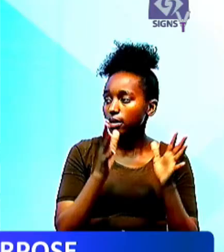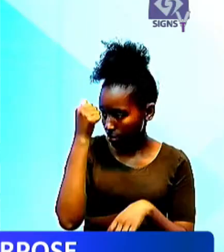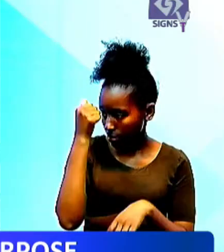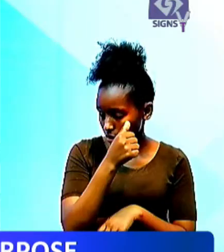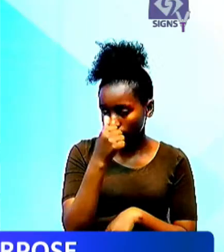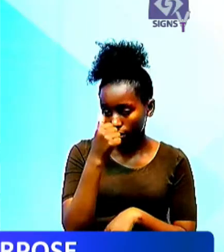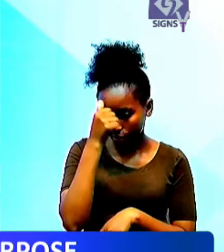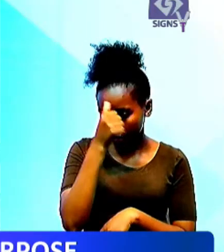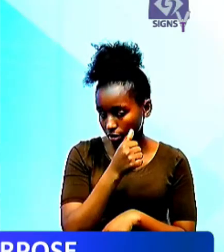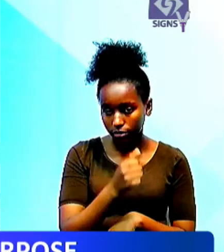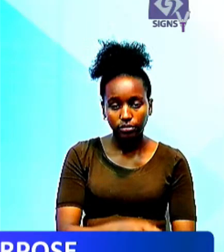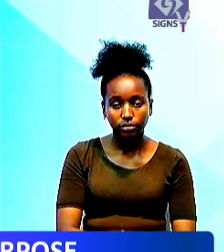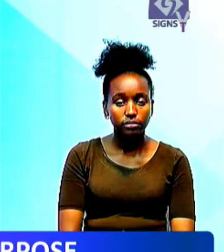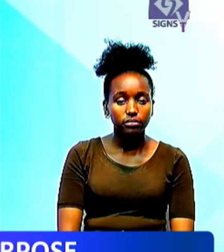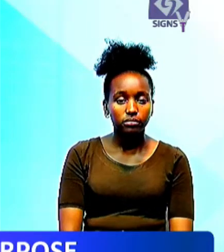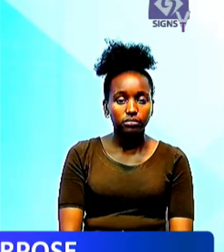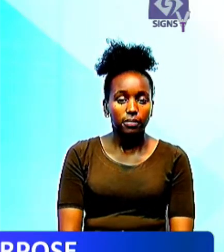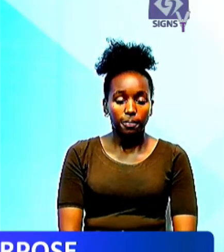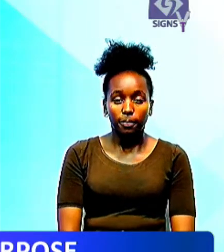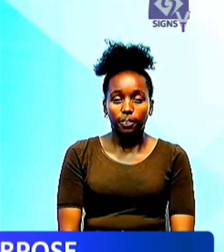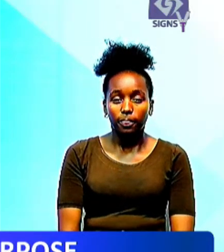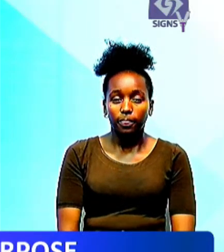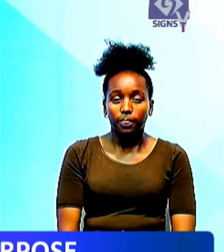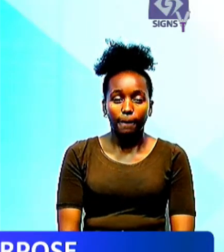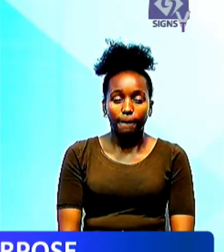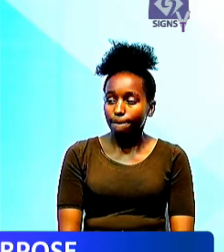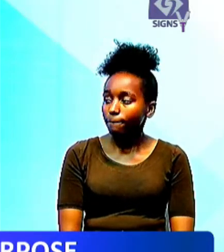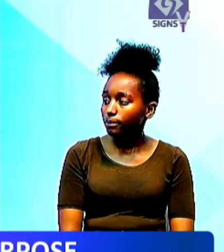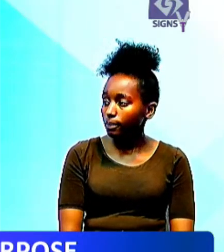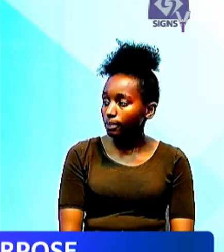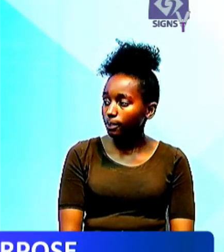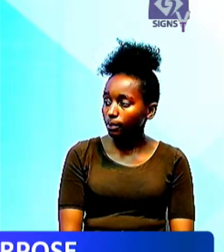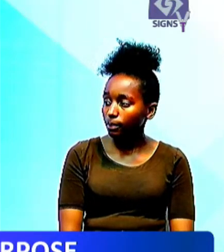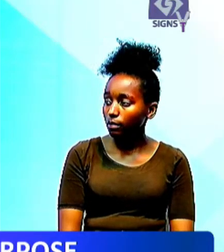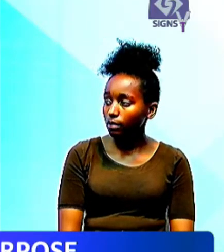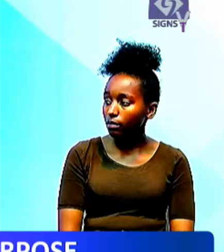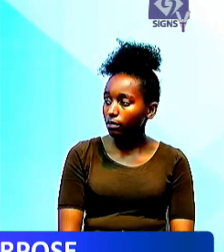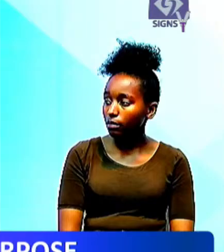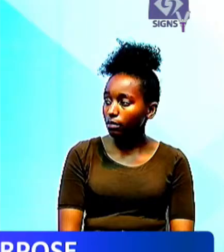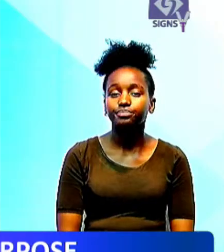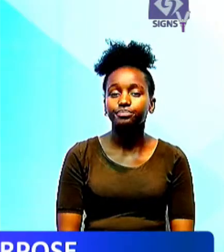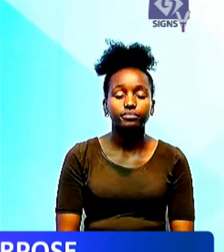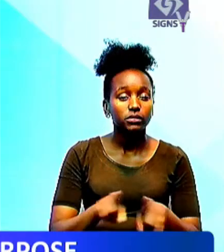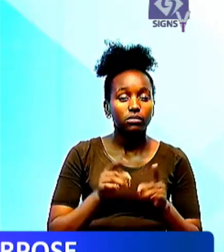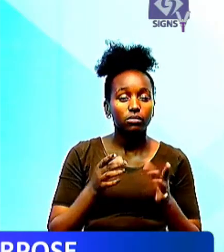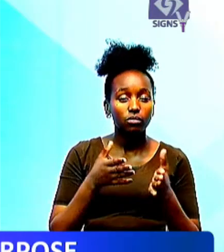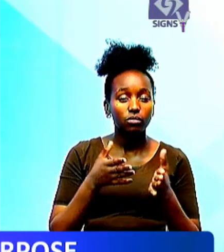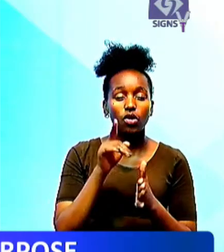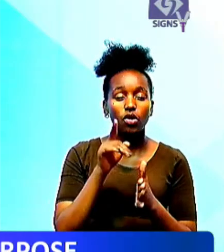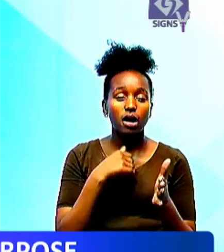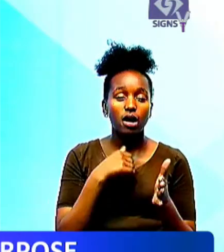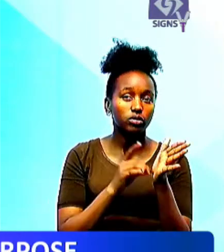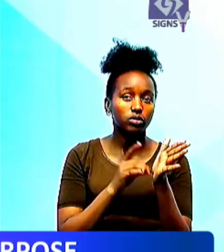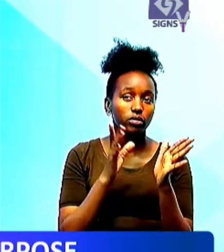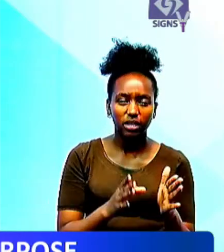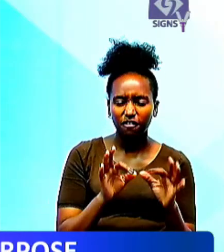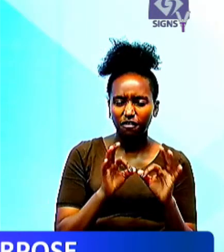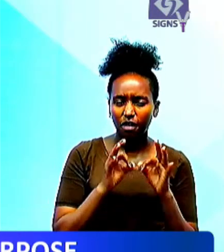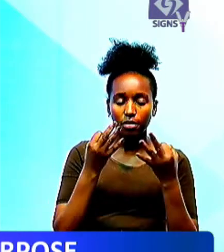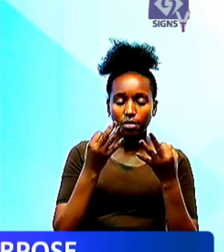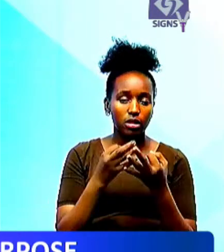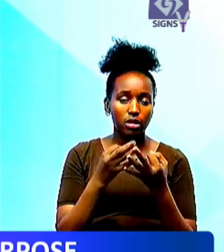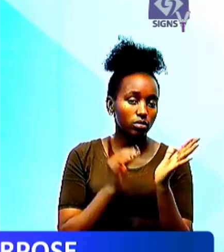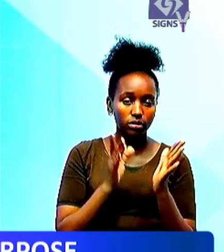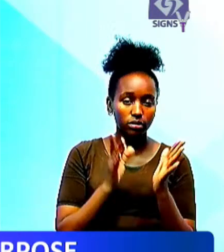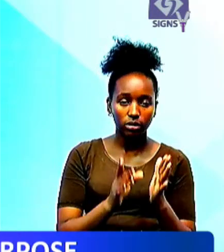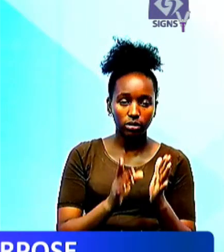my calculated risk, and work with an advisor. And that's why we need the way you have a doctor. You say, I have a family doctor, I have a family